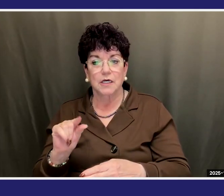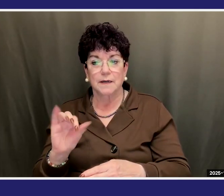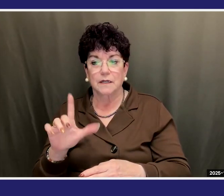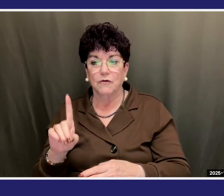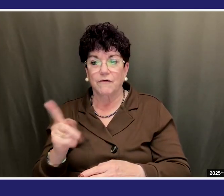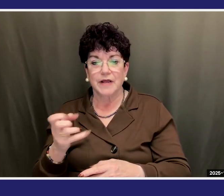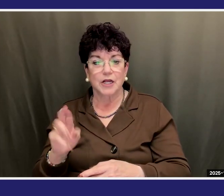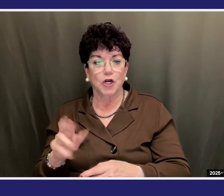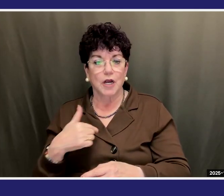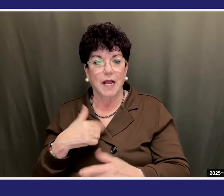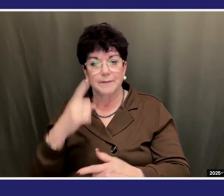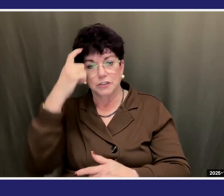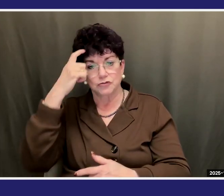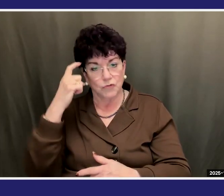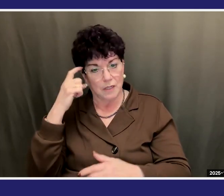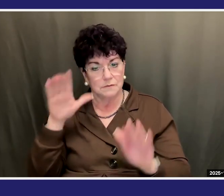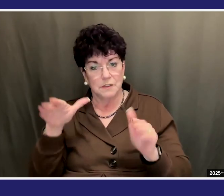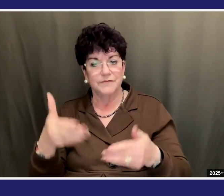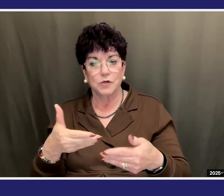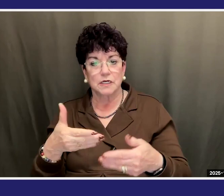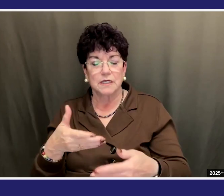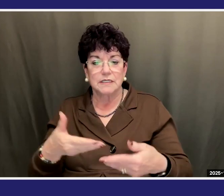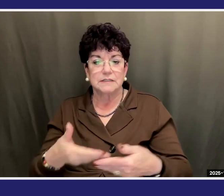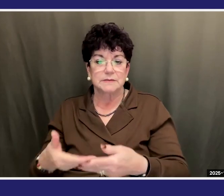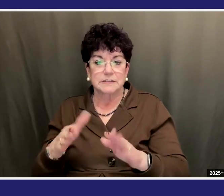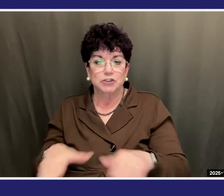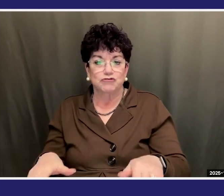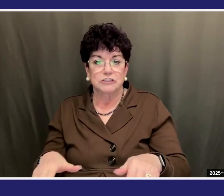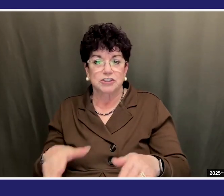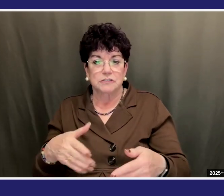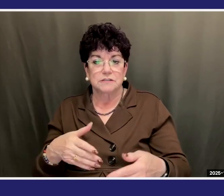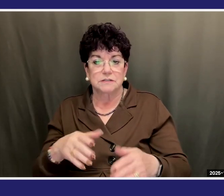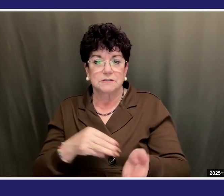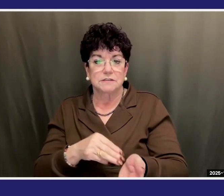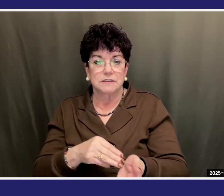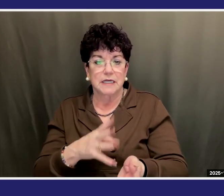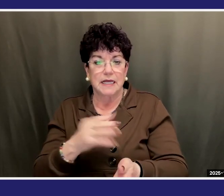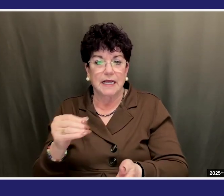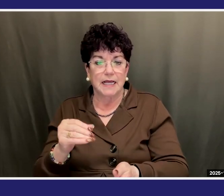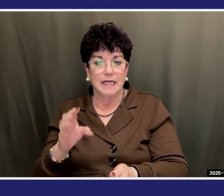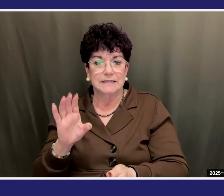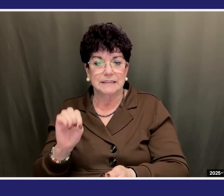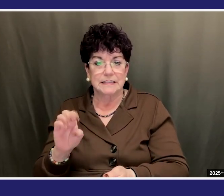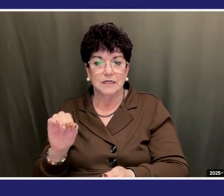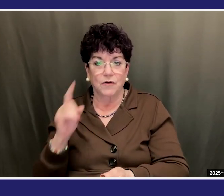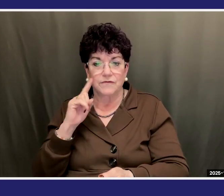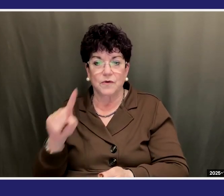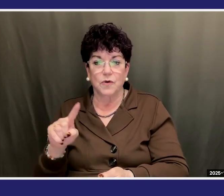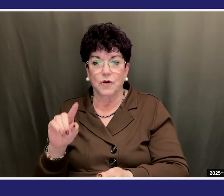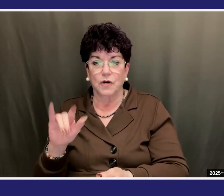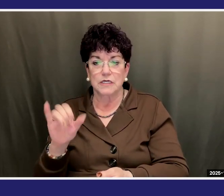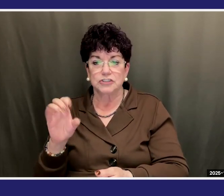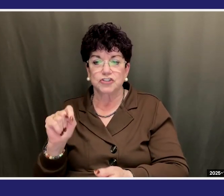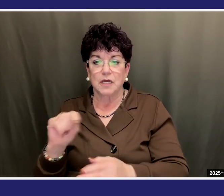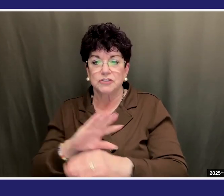a trauma-focused pediatrician, public health professional, and the CEO of Just Whole Care, a health equity